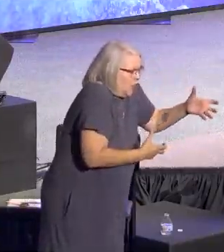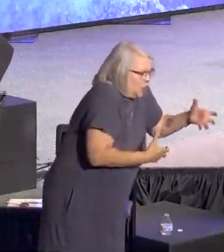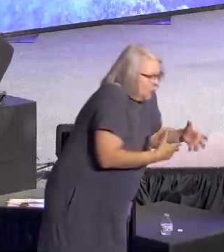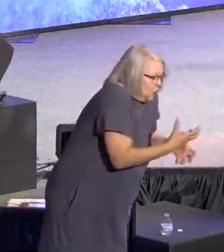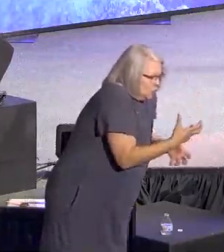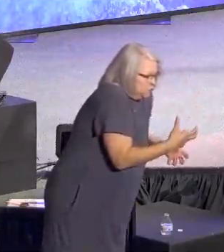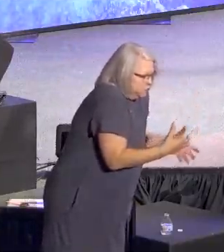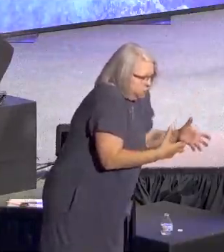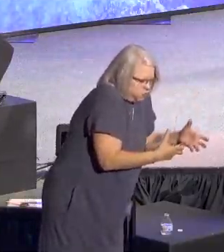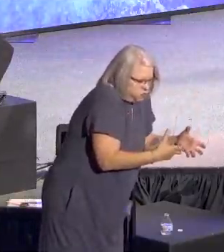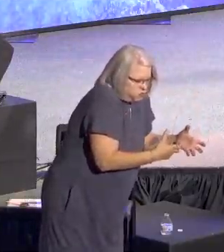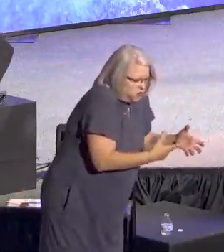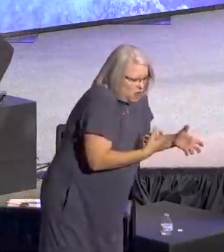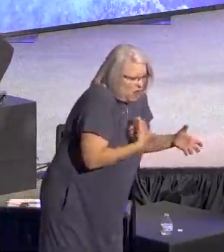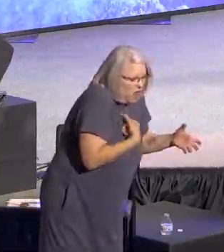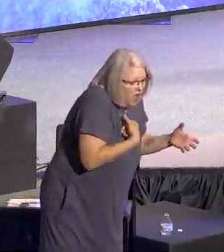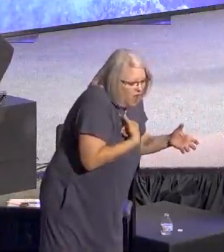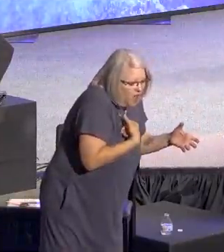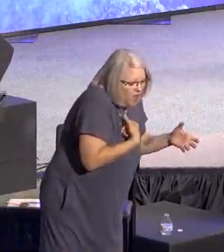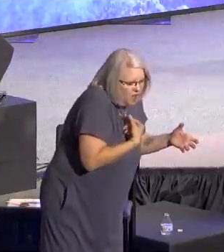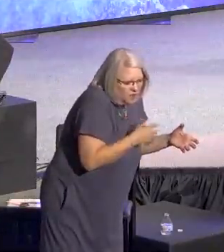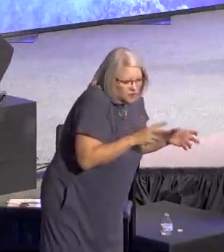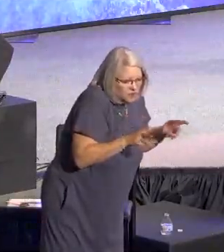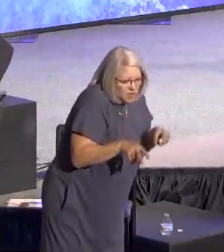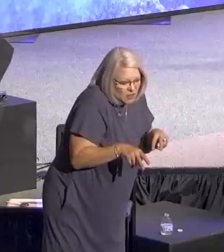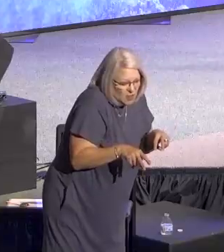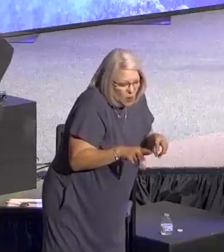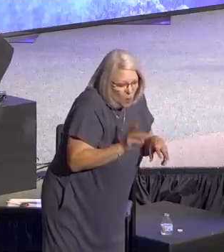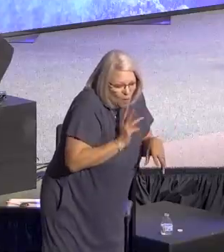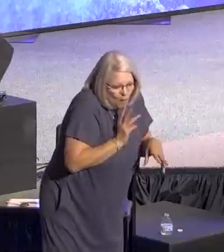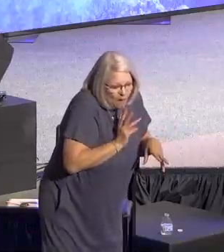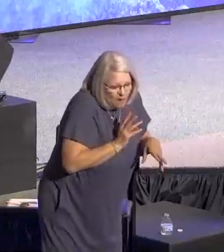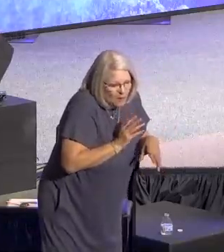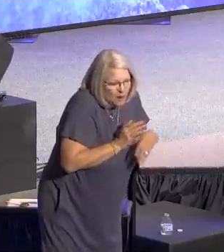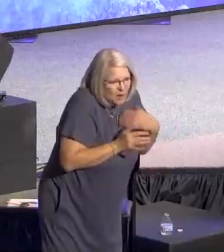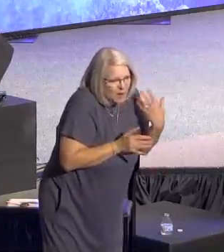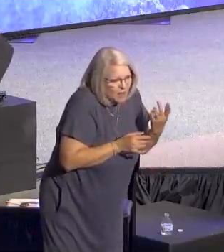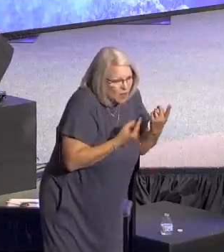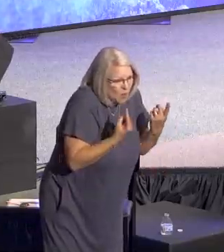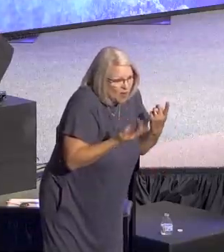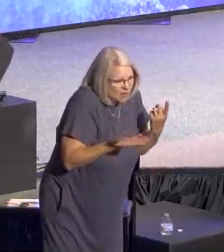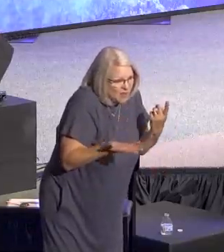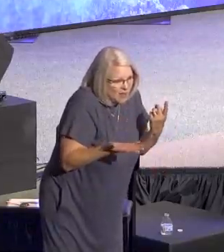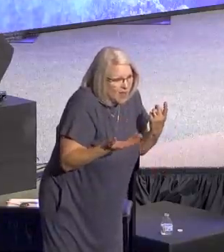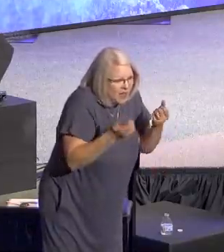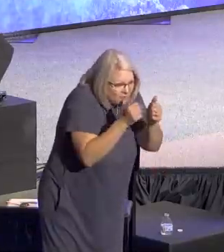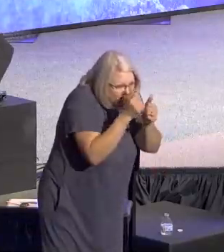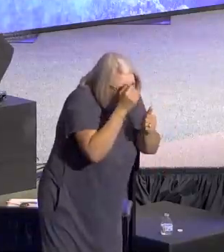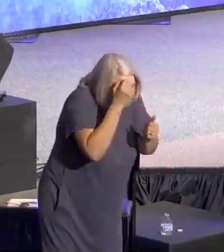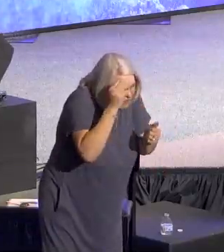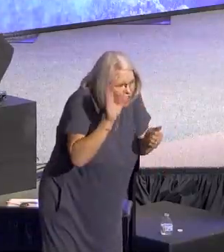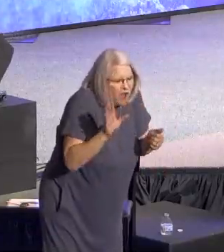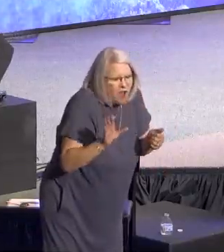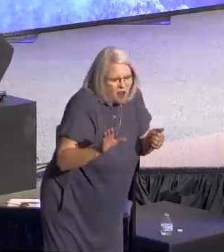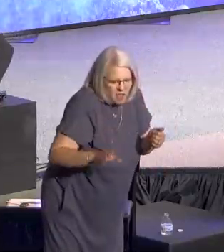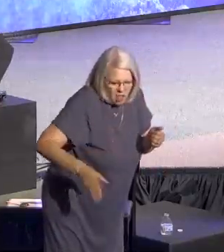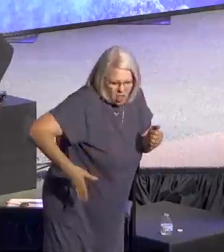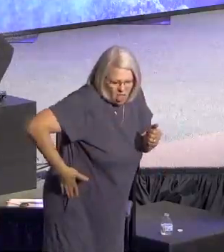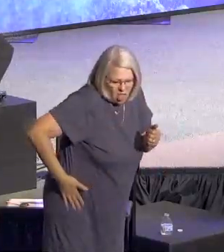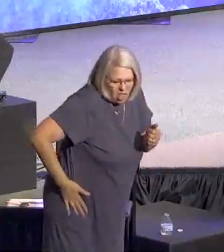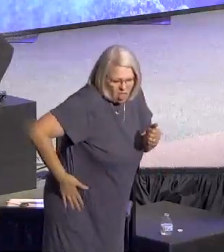friends, right? I shimmied up that tree that day and I dropped down into that water. You know the one thing I forgot? There was a cell phone in one of the